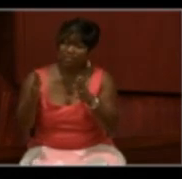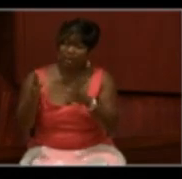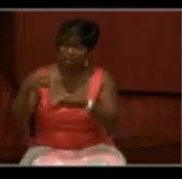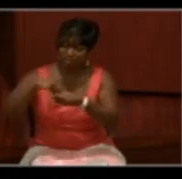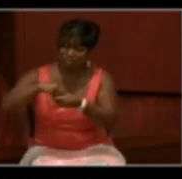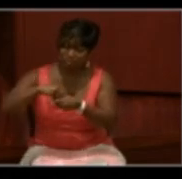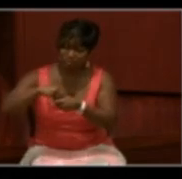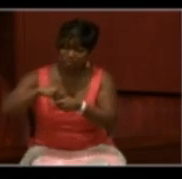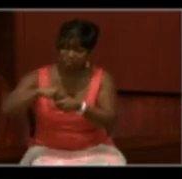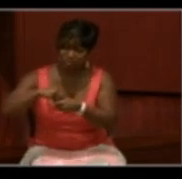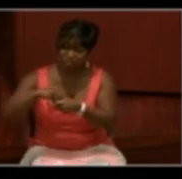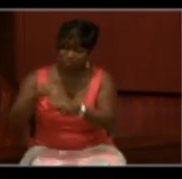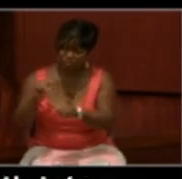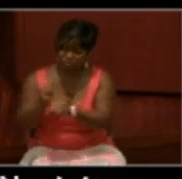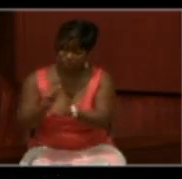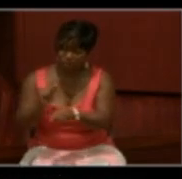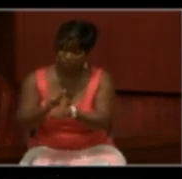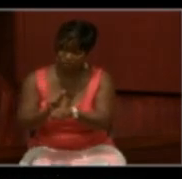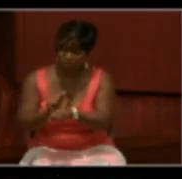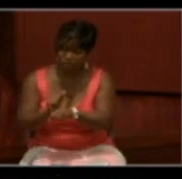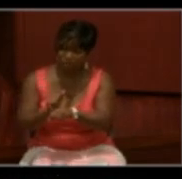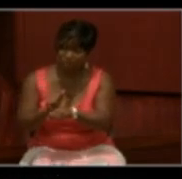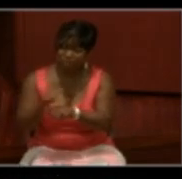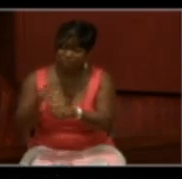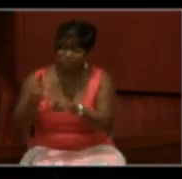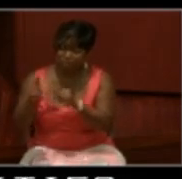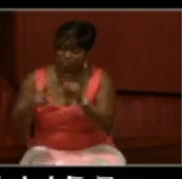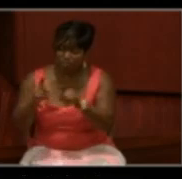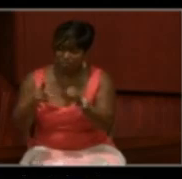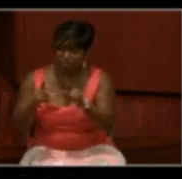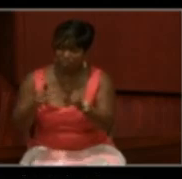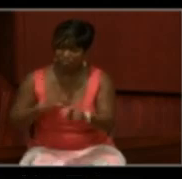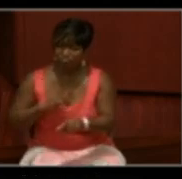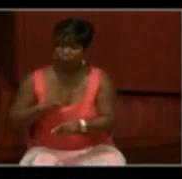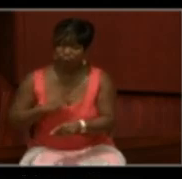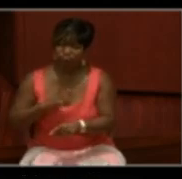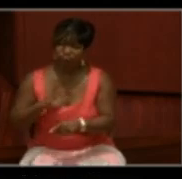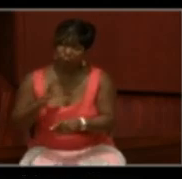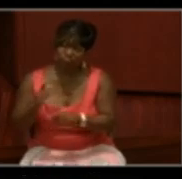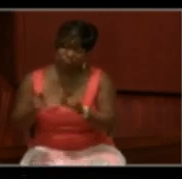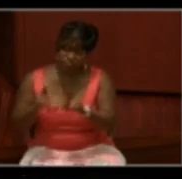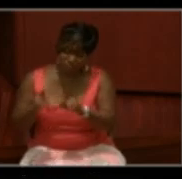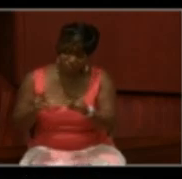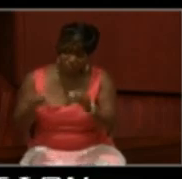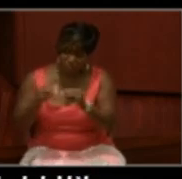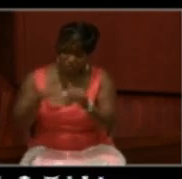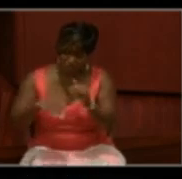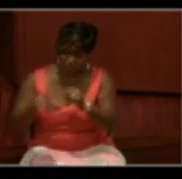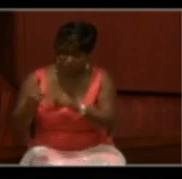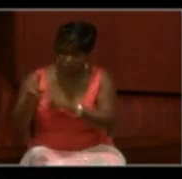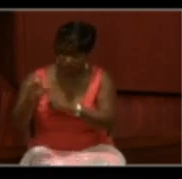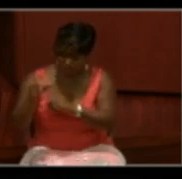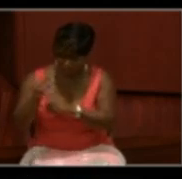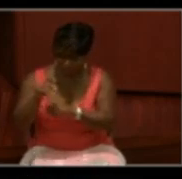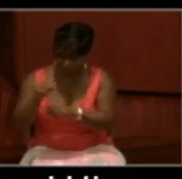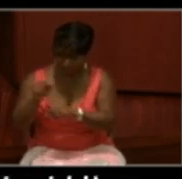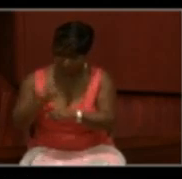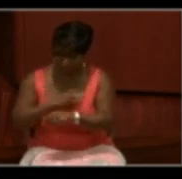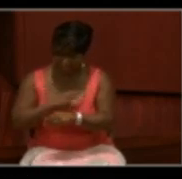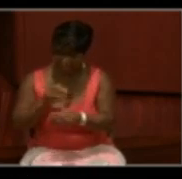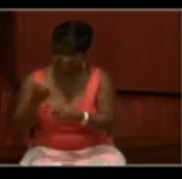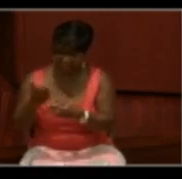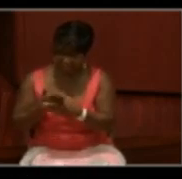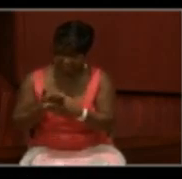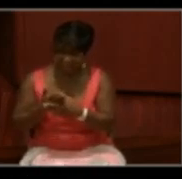are working on digitizing the Persons of Exceptional Prominence collection, and more than 100 personnel files have been digitized and